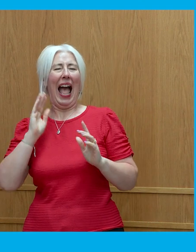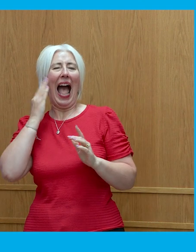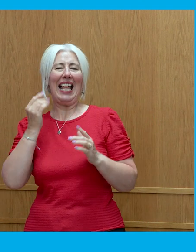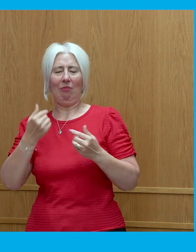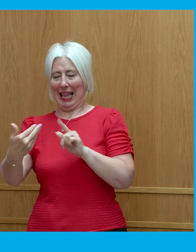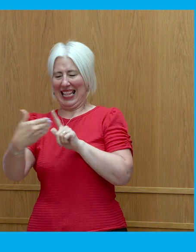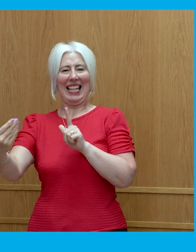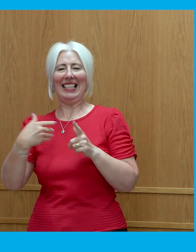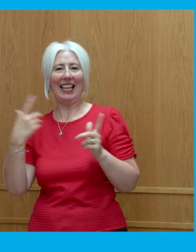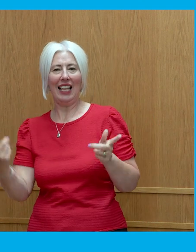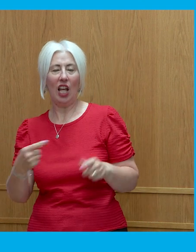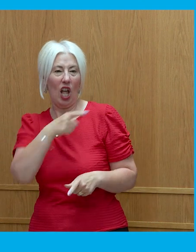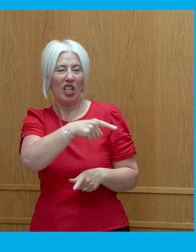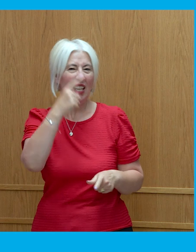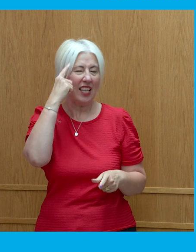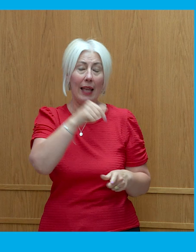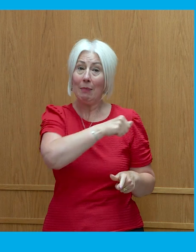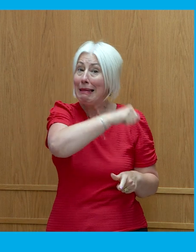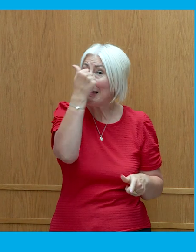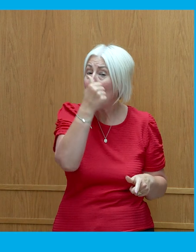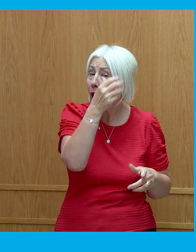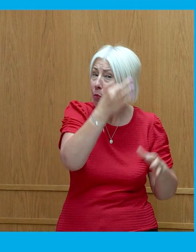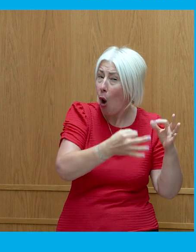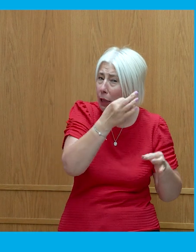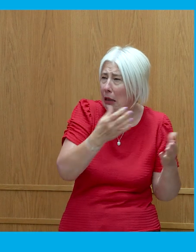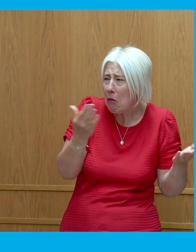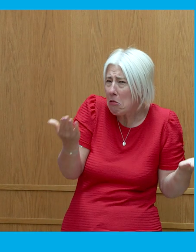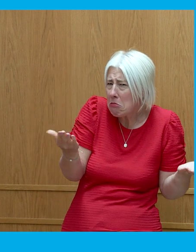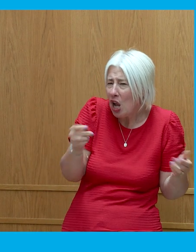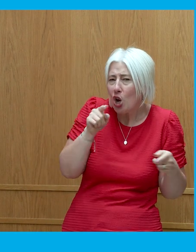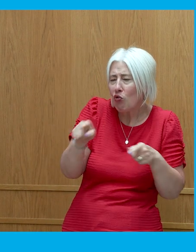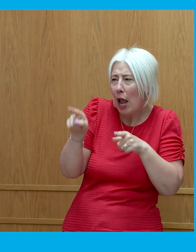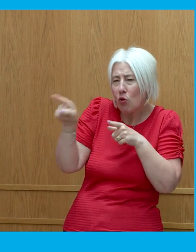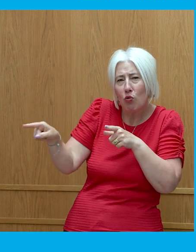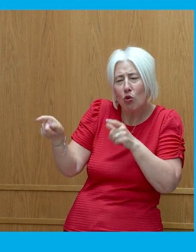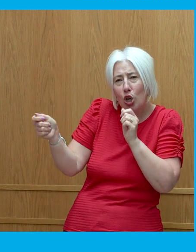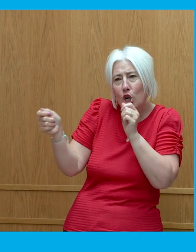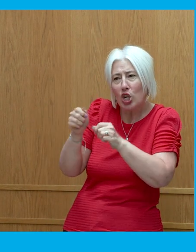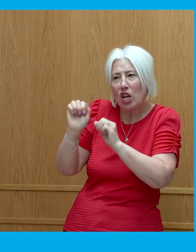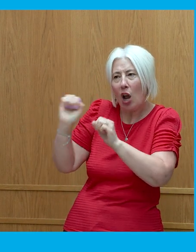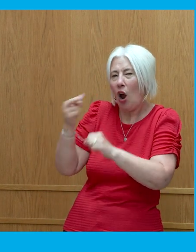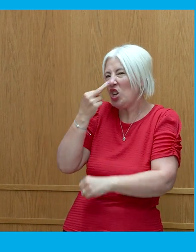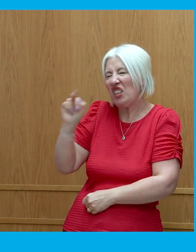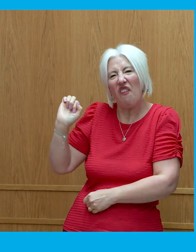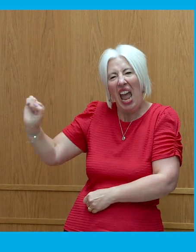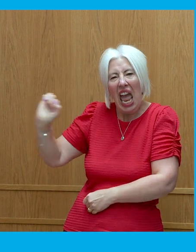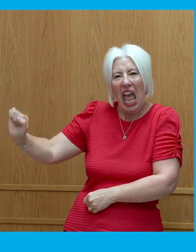sense that he thinks he's playing smart politics, that this is trying to paint her as phony,